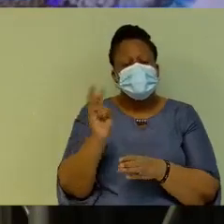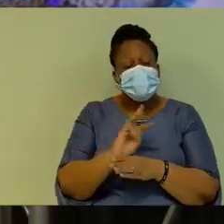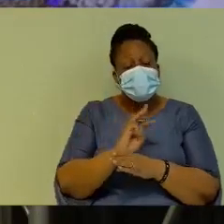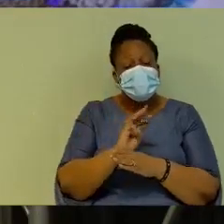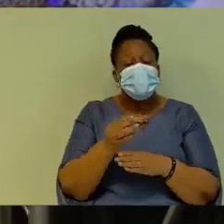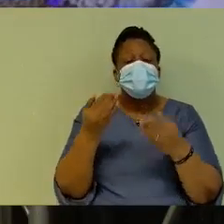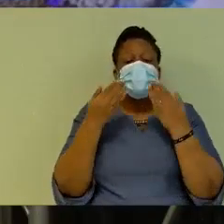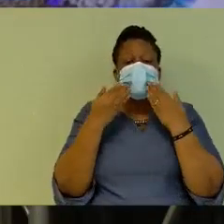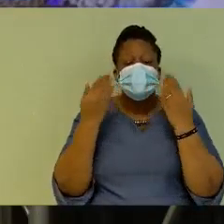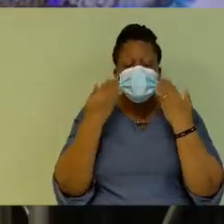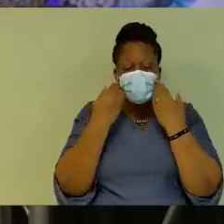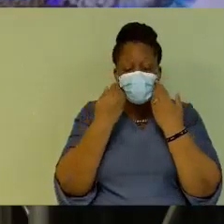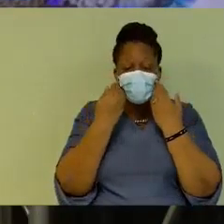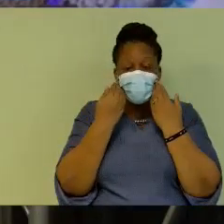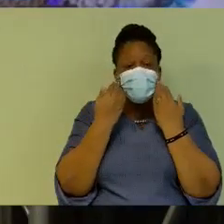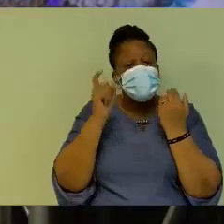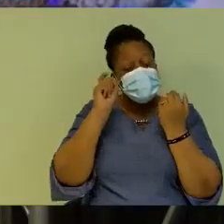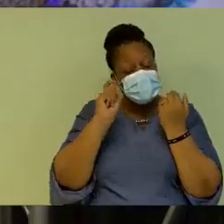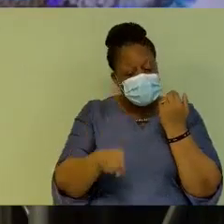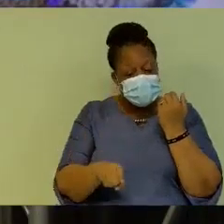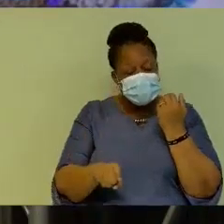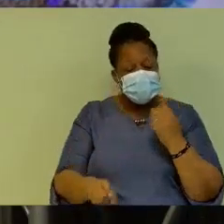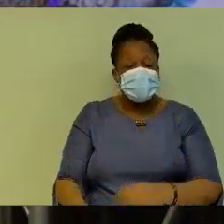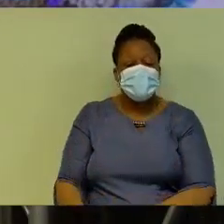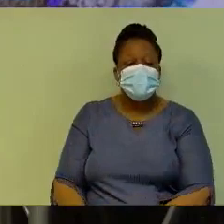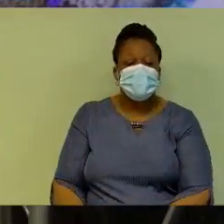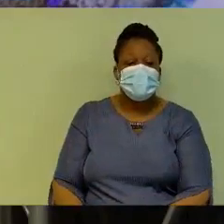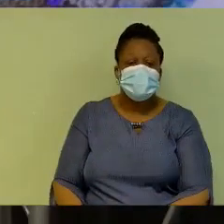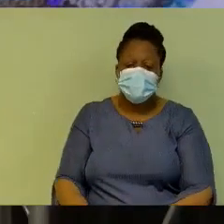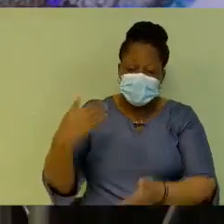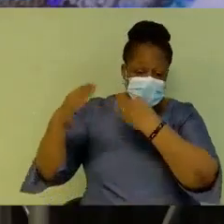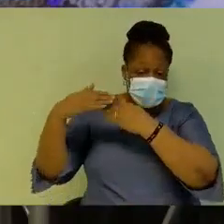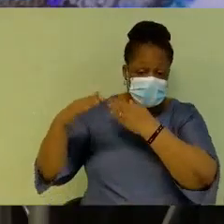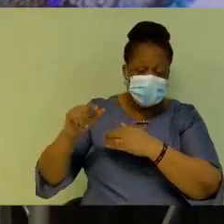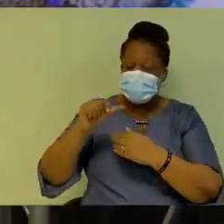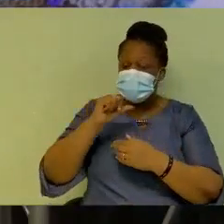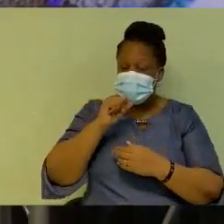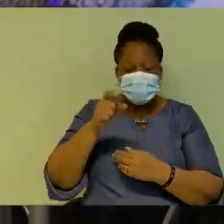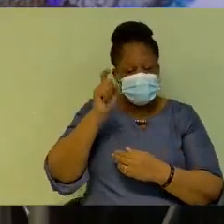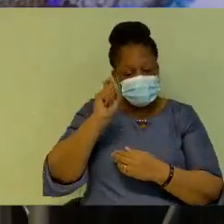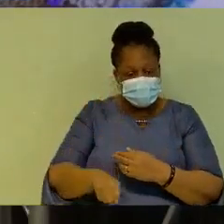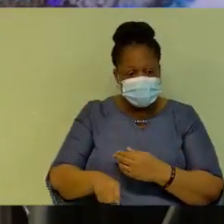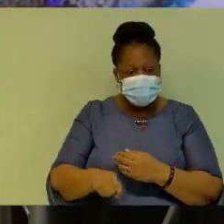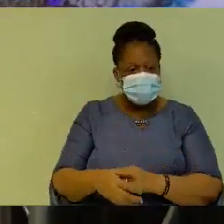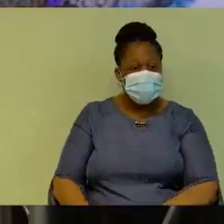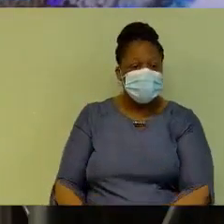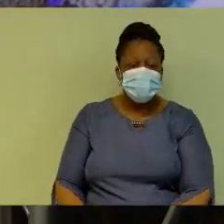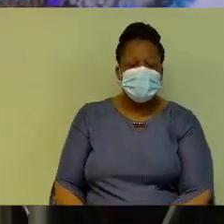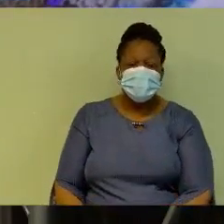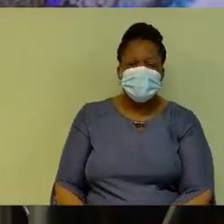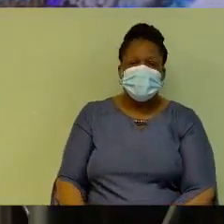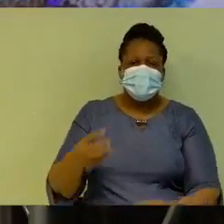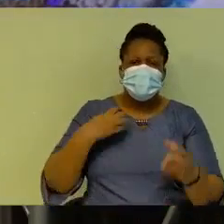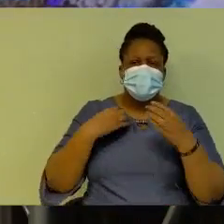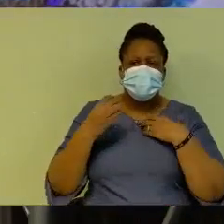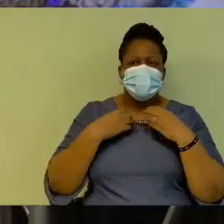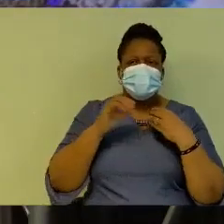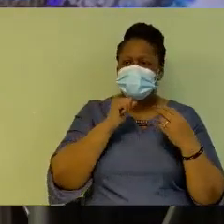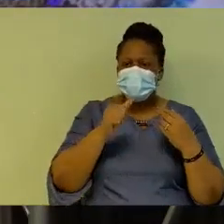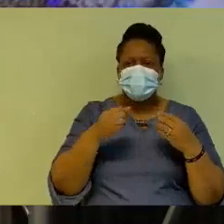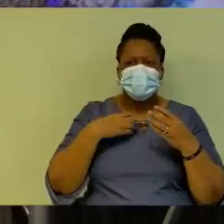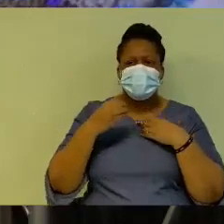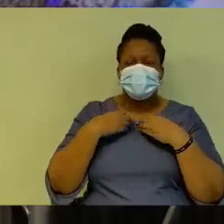the wearing of masks was a requirement in our emergency regulations. We are not complaining about the wearing of masks. What